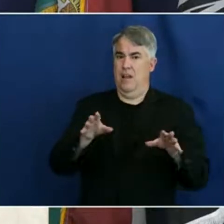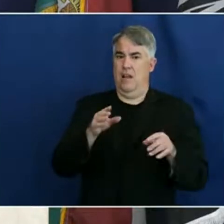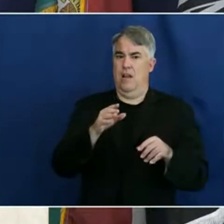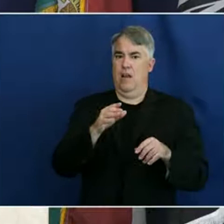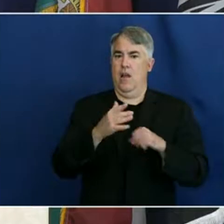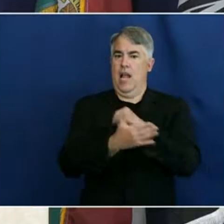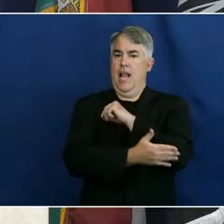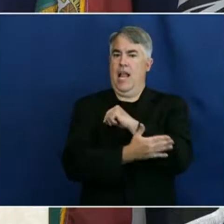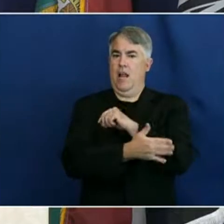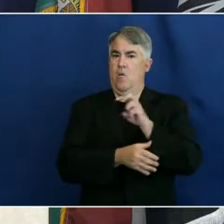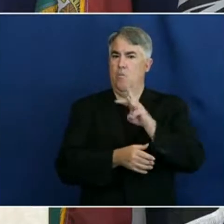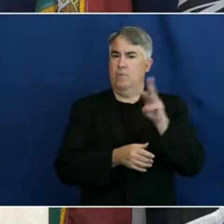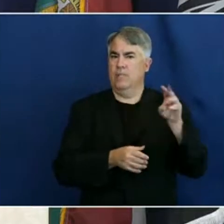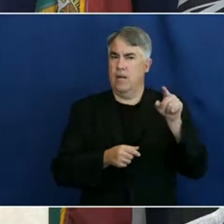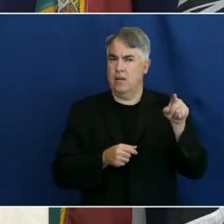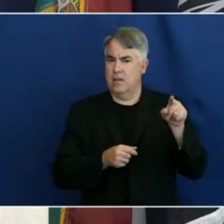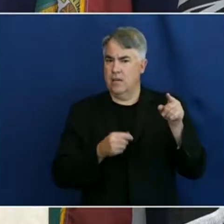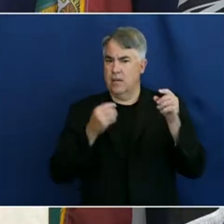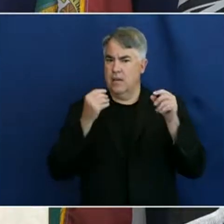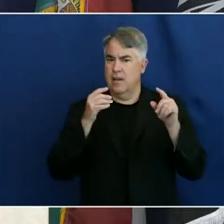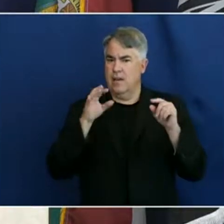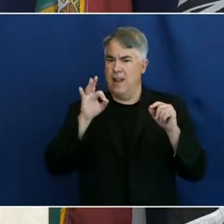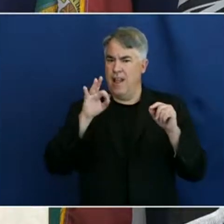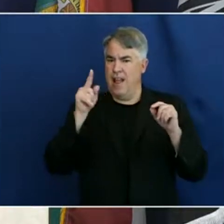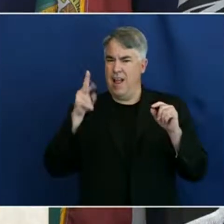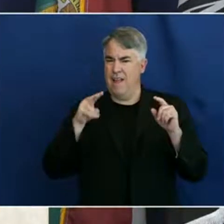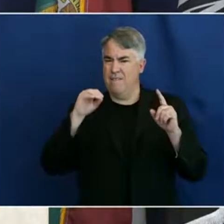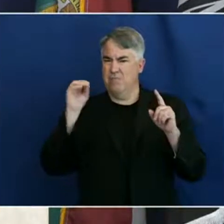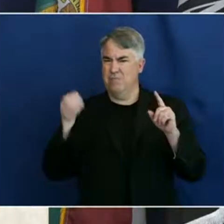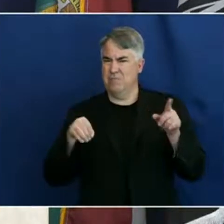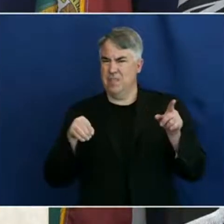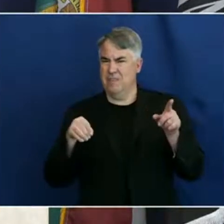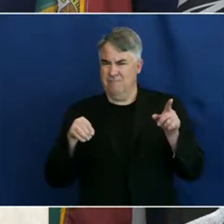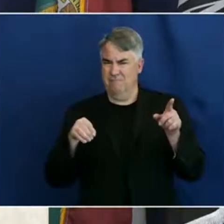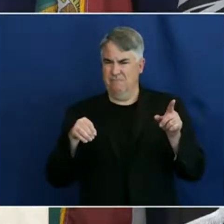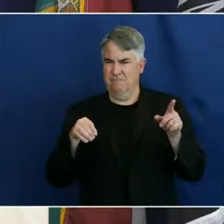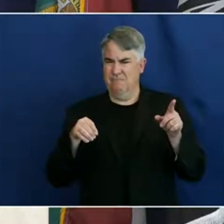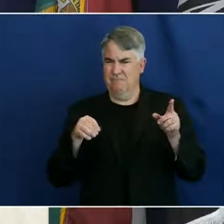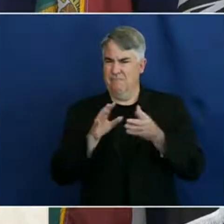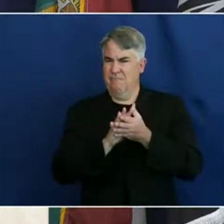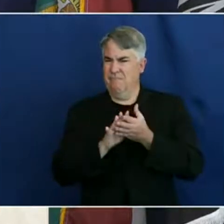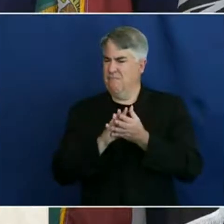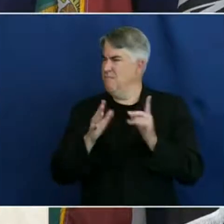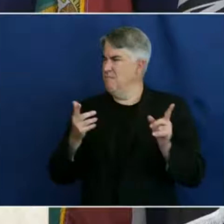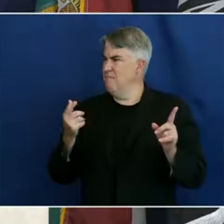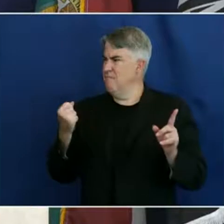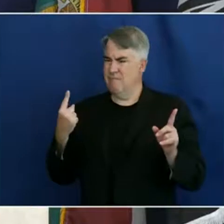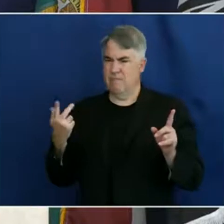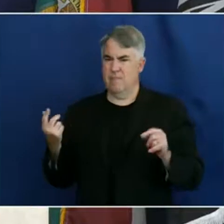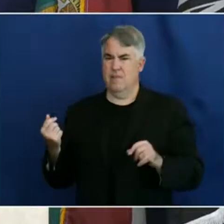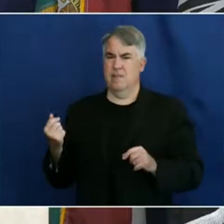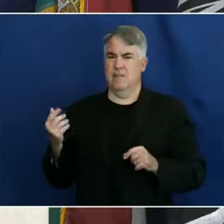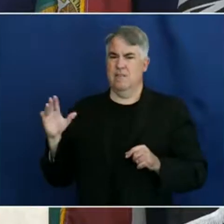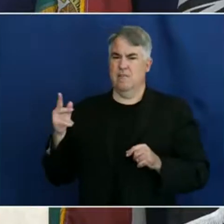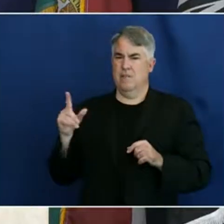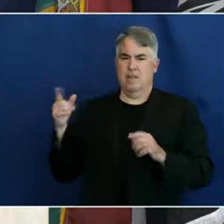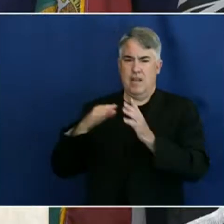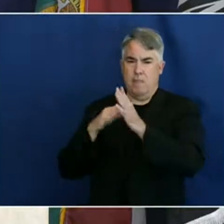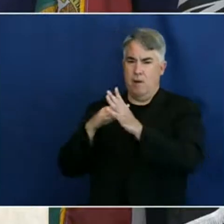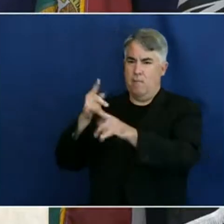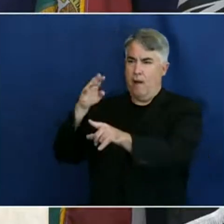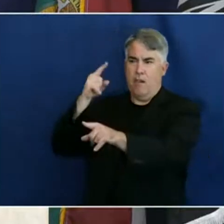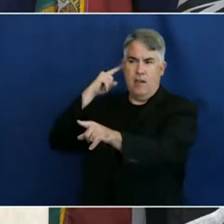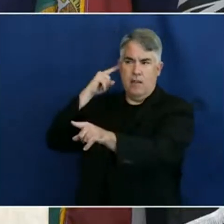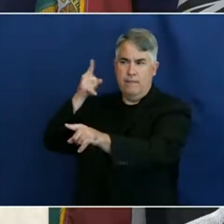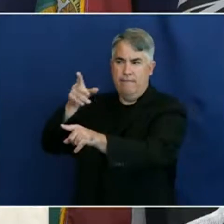that 5.5% of the 14,000 people who have been hospitalized during the pandemic. Paul, it's kind of hard to hear